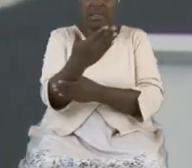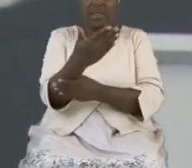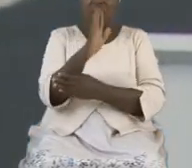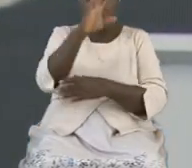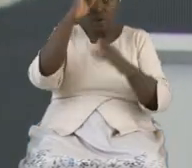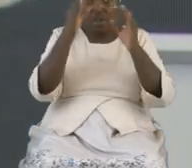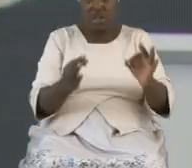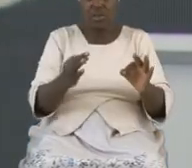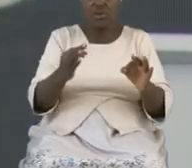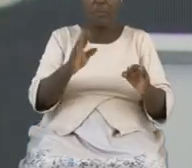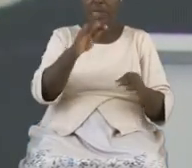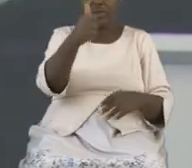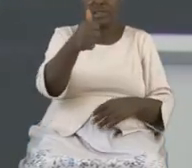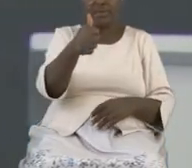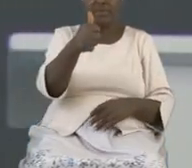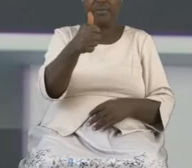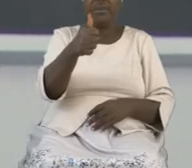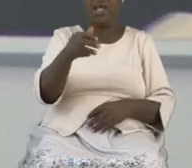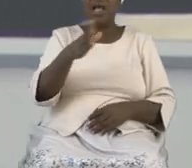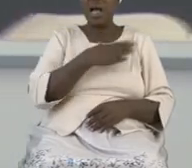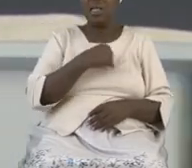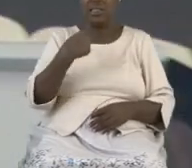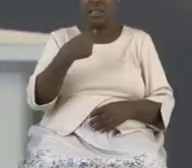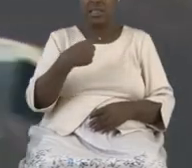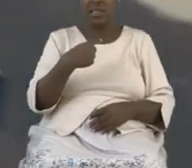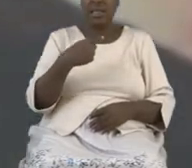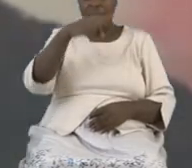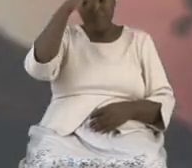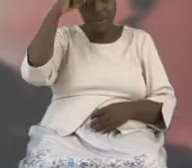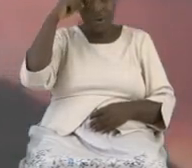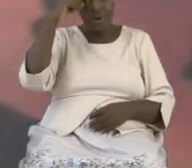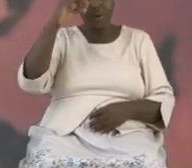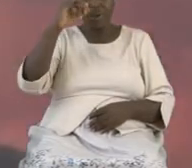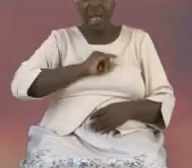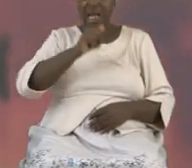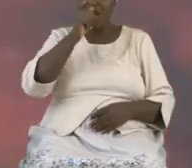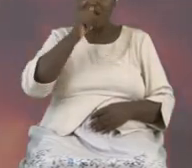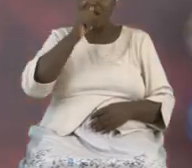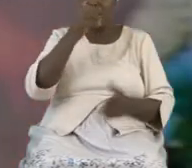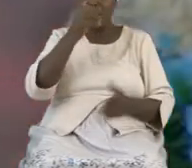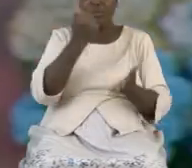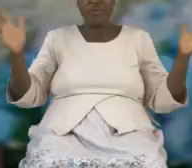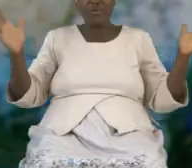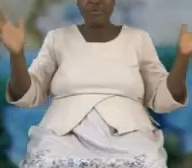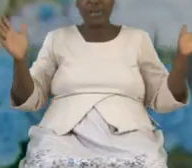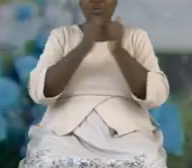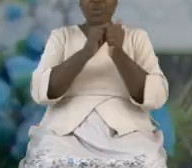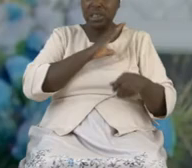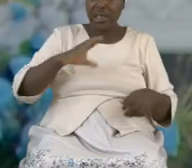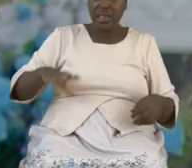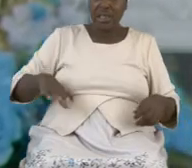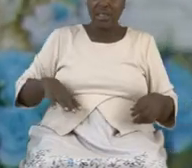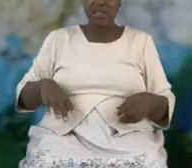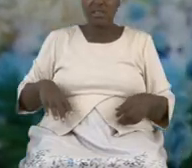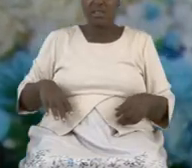by yourself, and say, because I am crucified with Christ. No matter